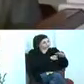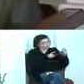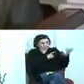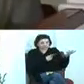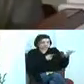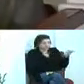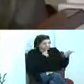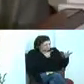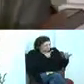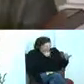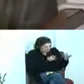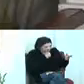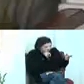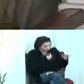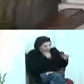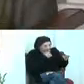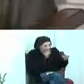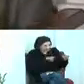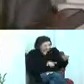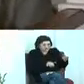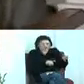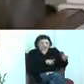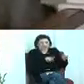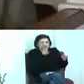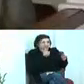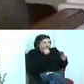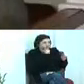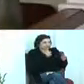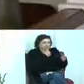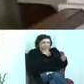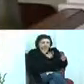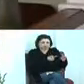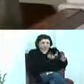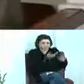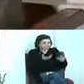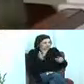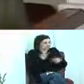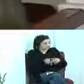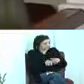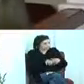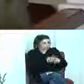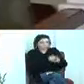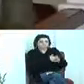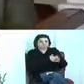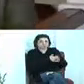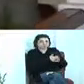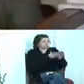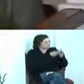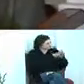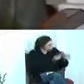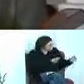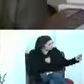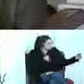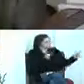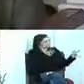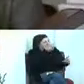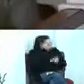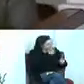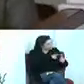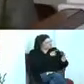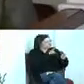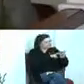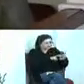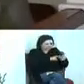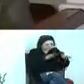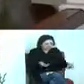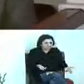said, "You shouldn't say that, Jesus. You shouldn't say things like that. You've healed the sick. You've